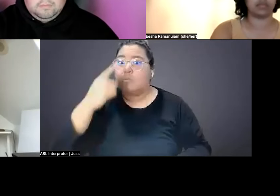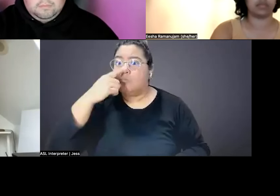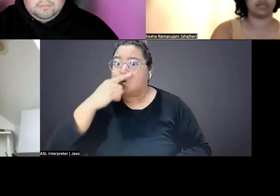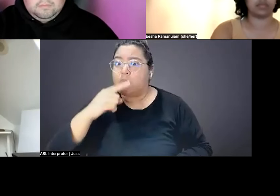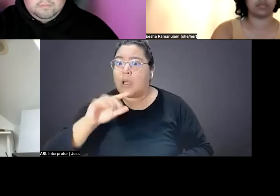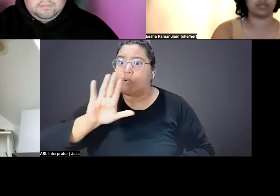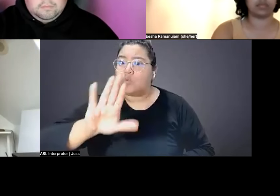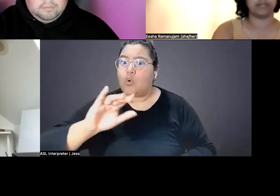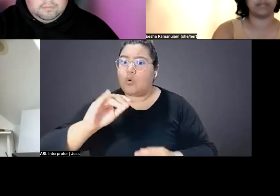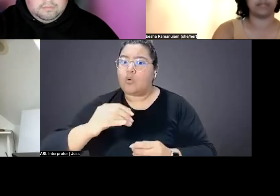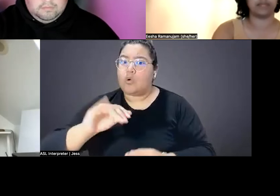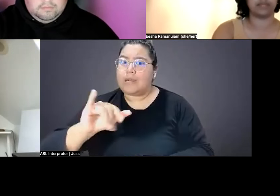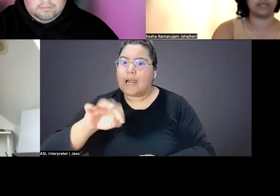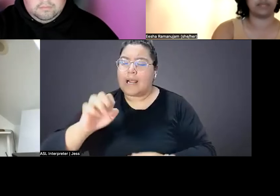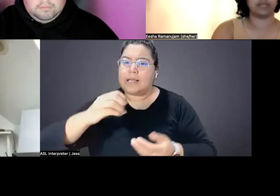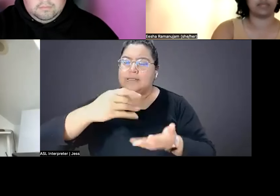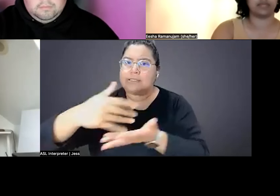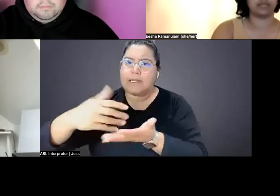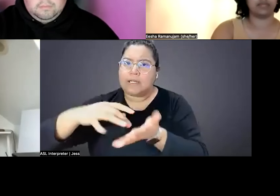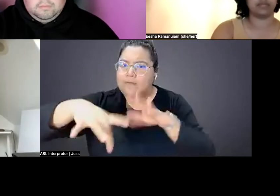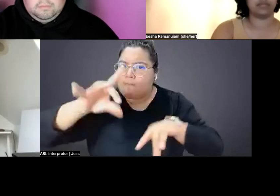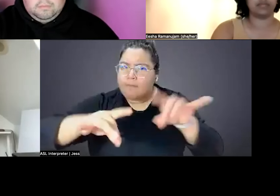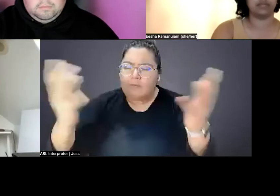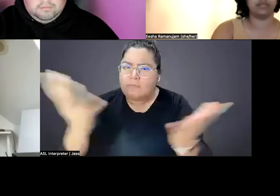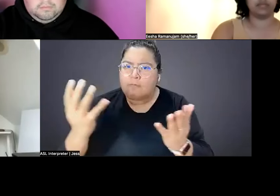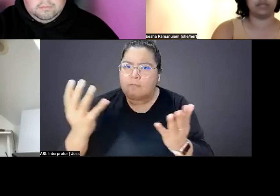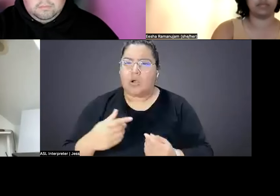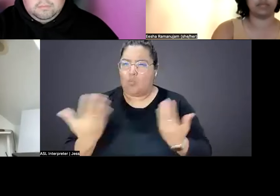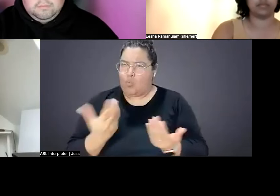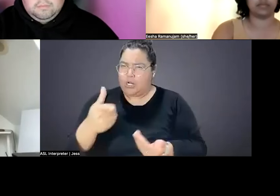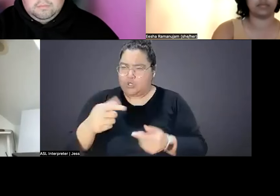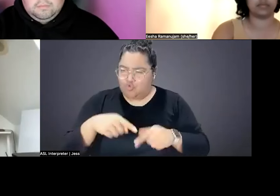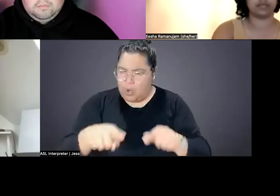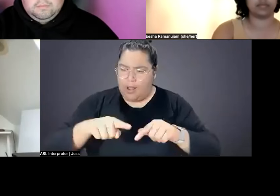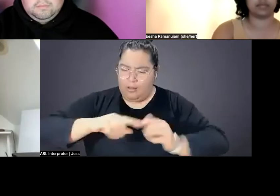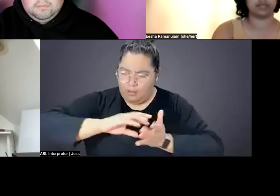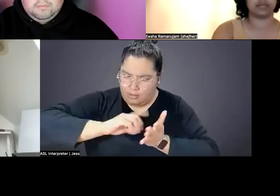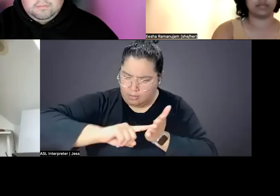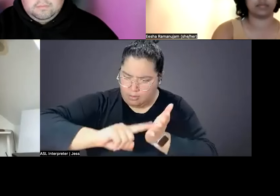worked on, what you learned from the process, or what surprised you.